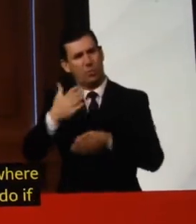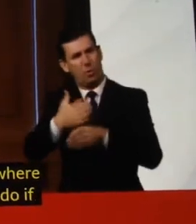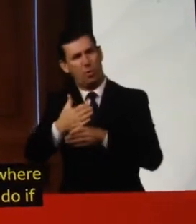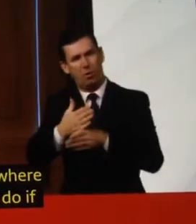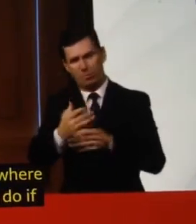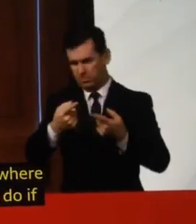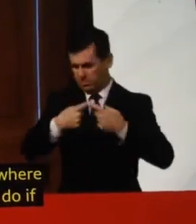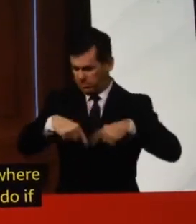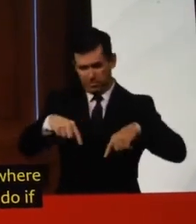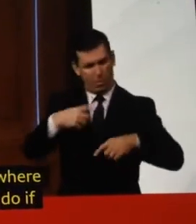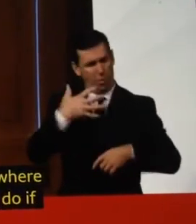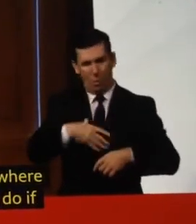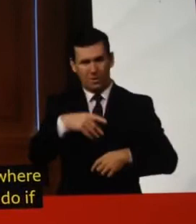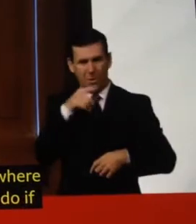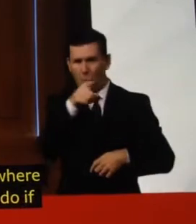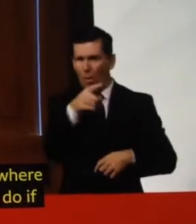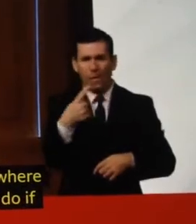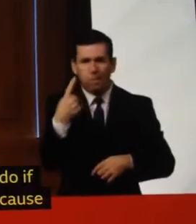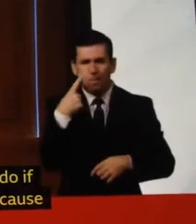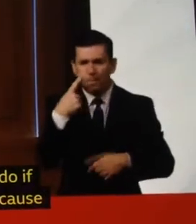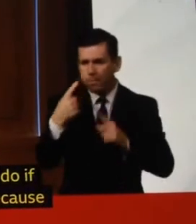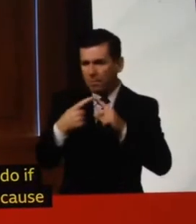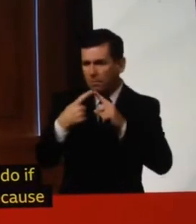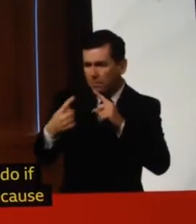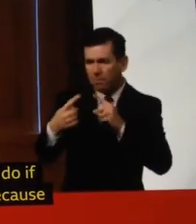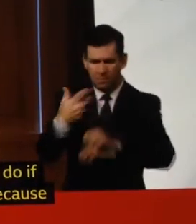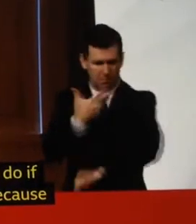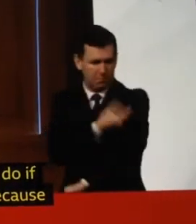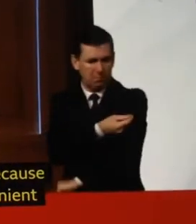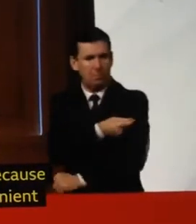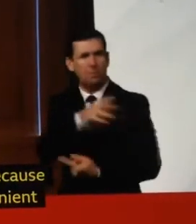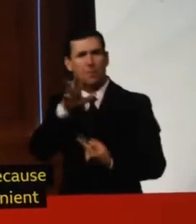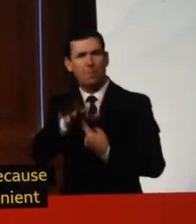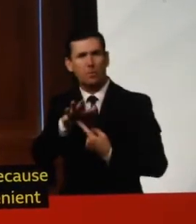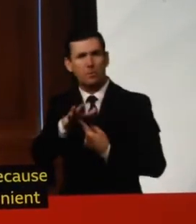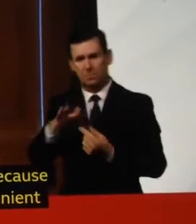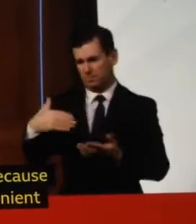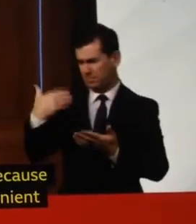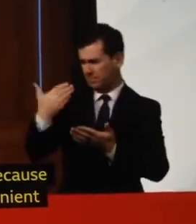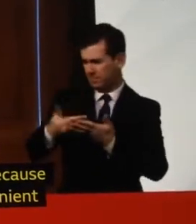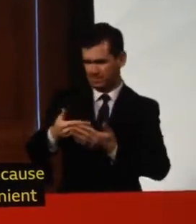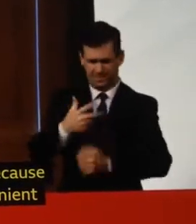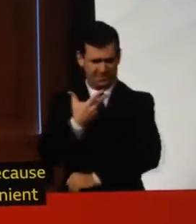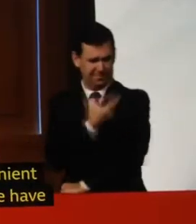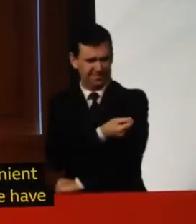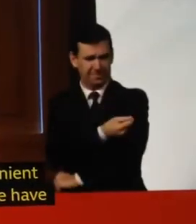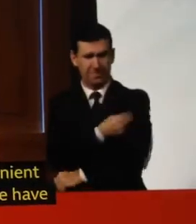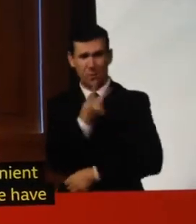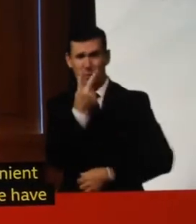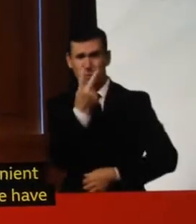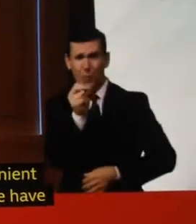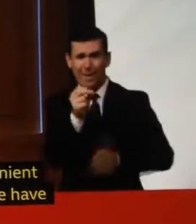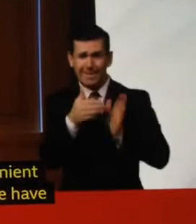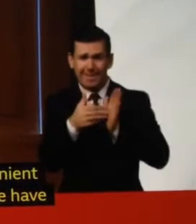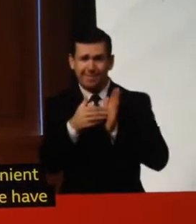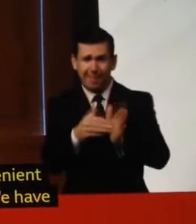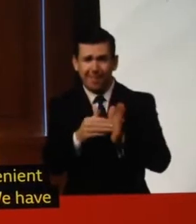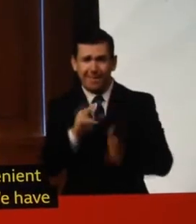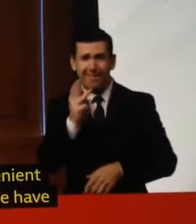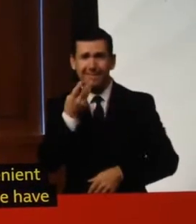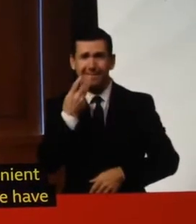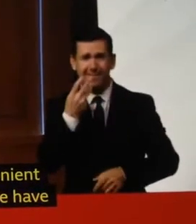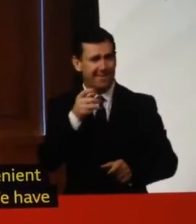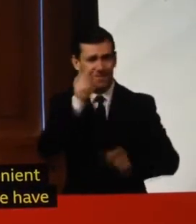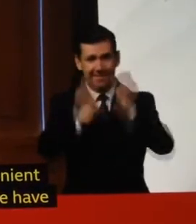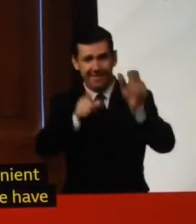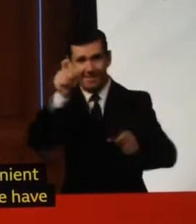ever to get protected. We've already vaccinated over 20 million people with their booster doses. That's over